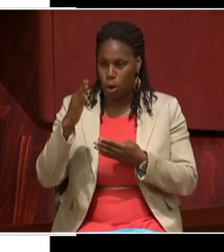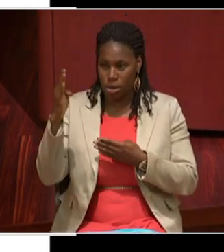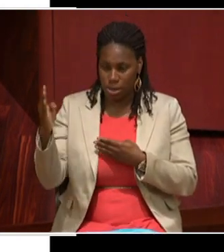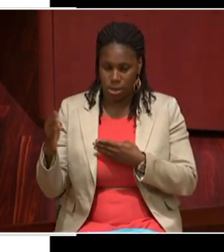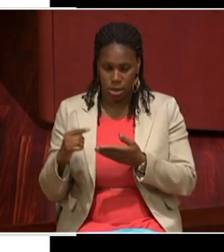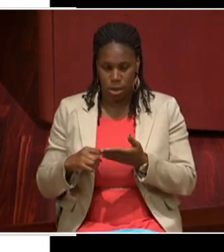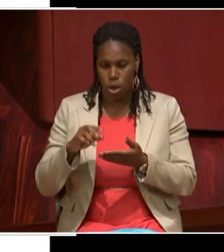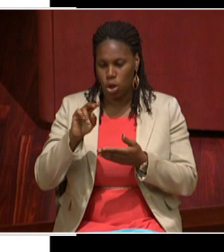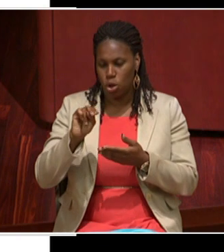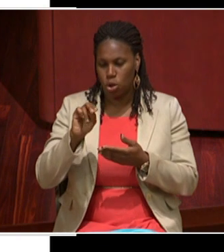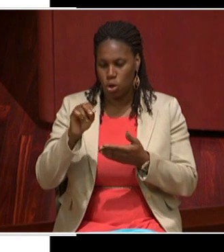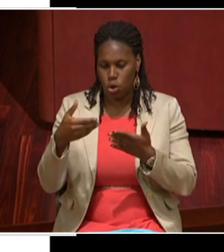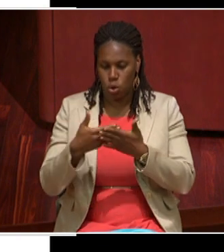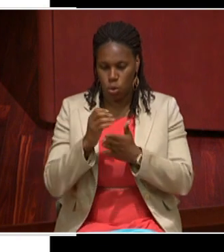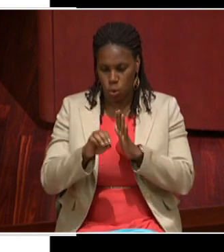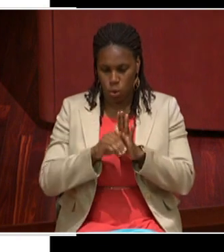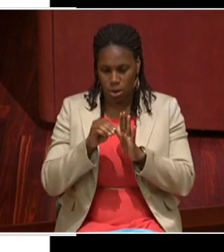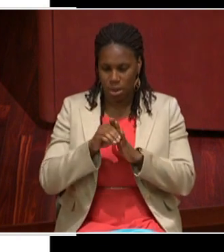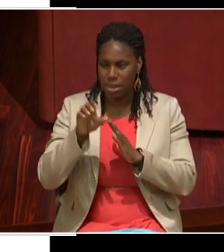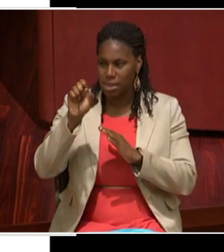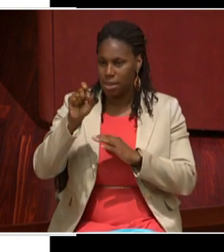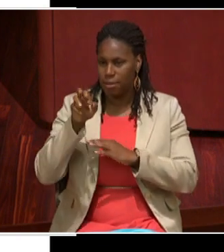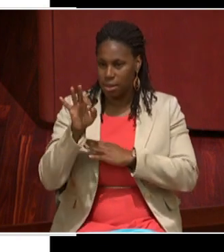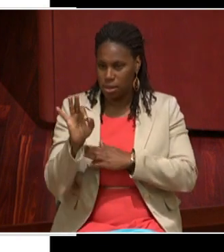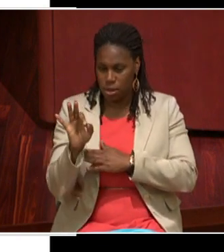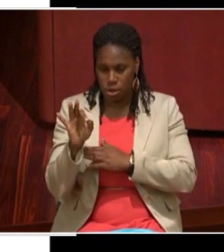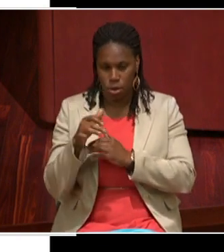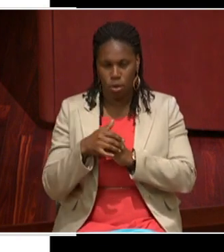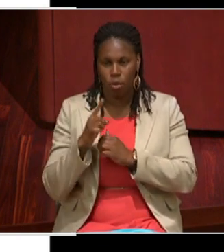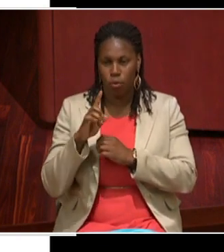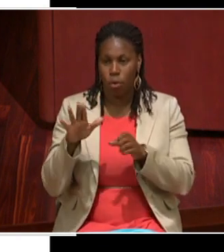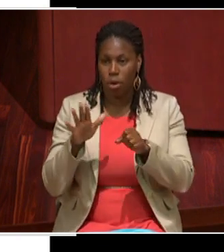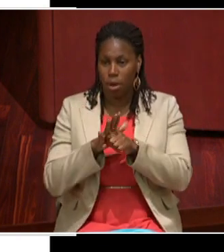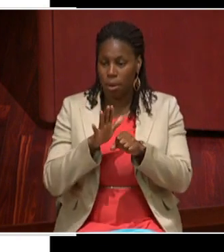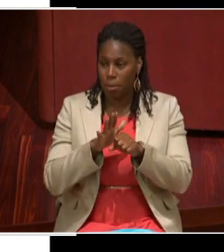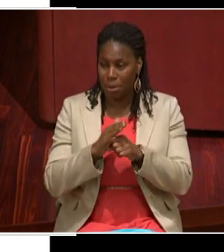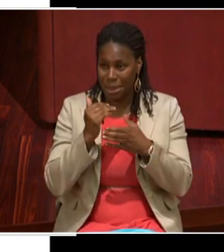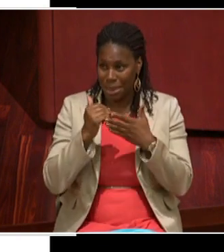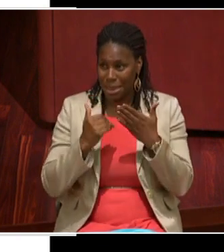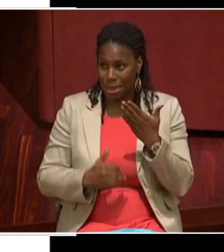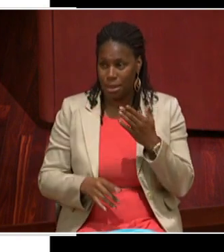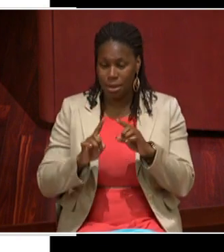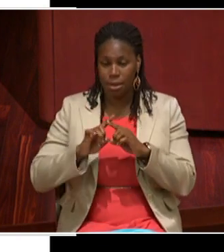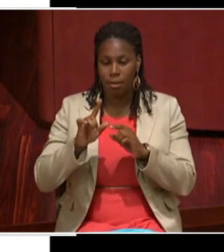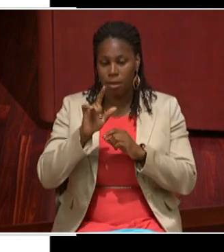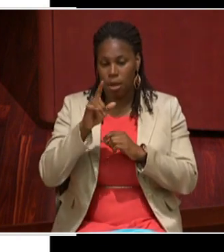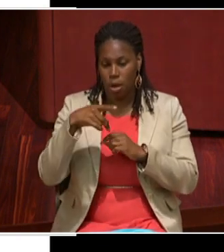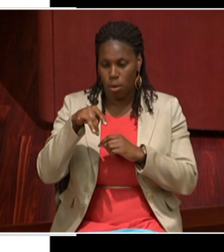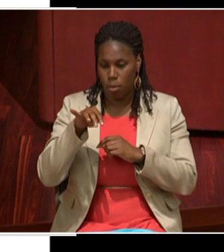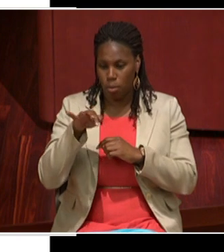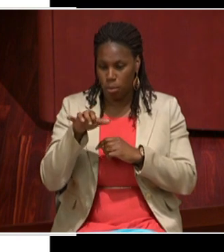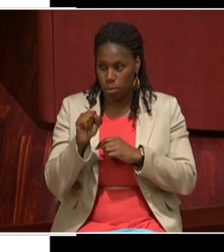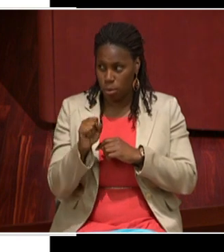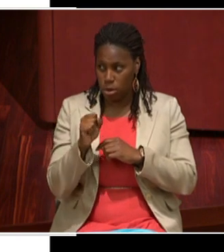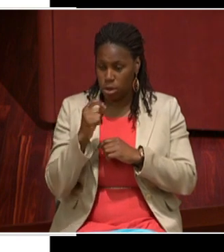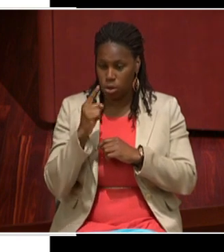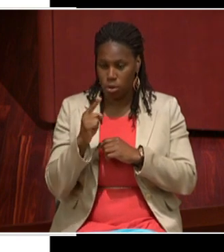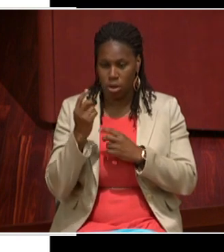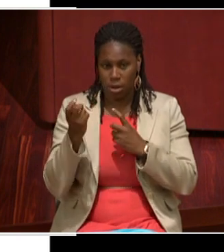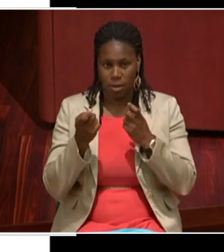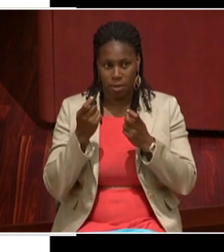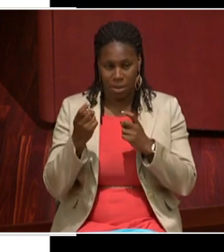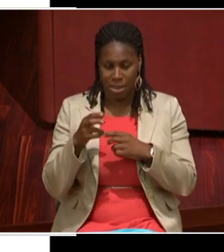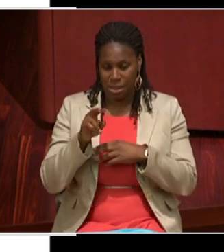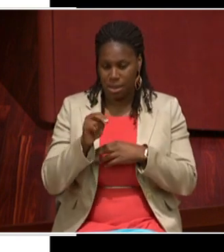New Orleans, and San Francisco. For a complete listing of the different ports that we have in our holdings, you can visit the National Archives